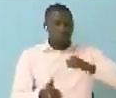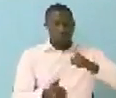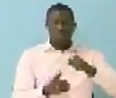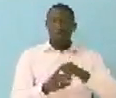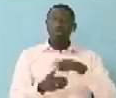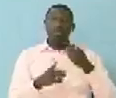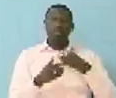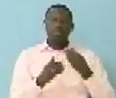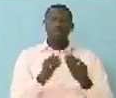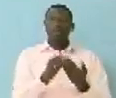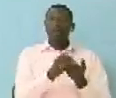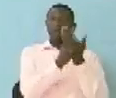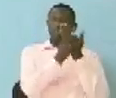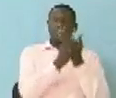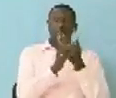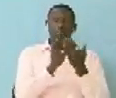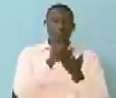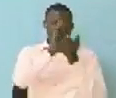appearance before the panel.